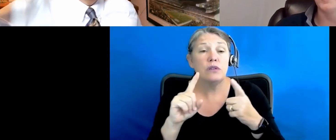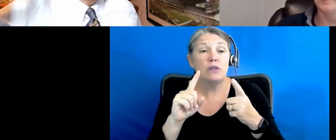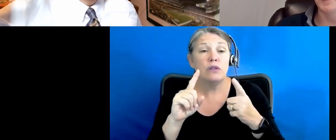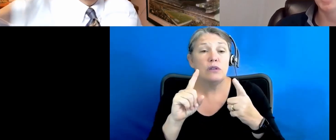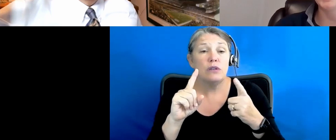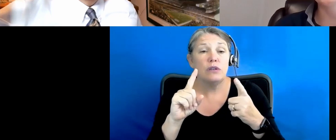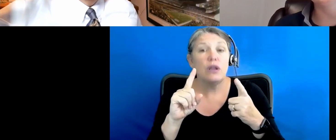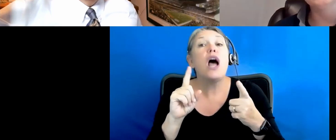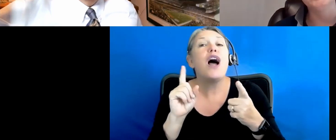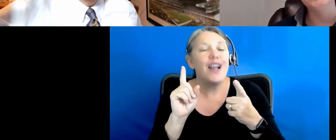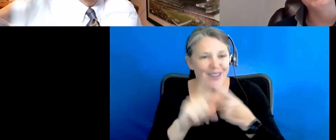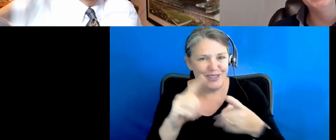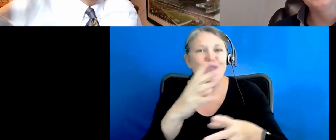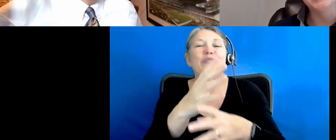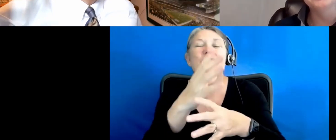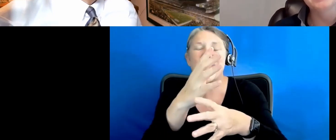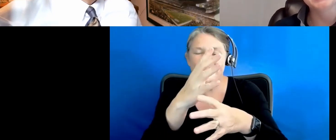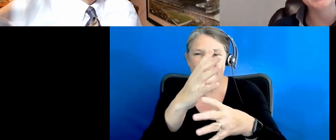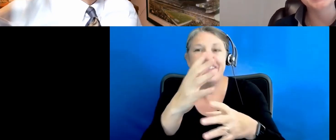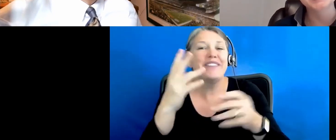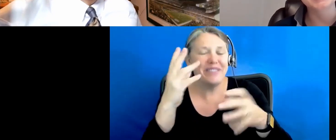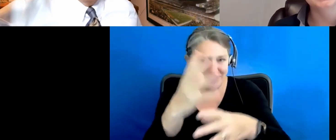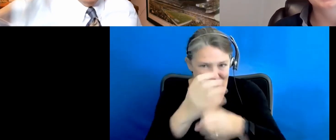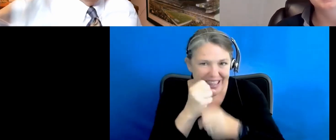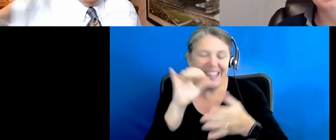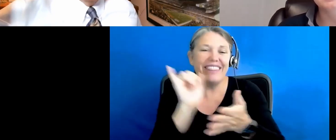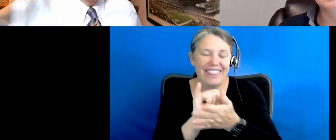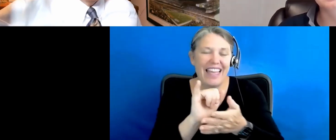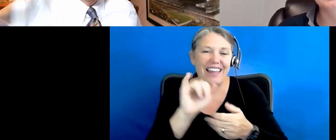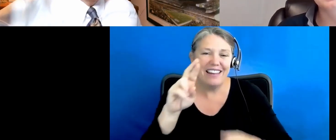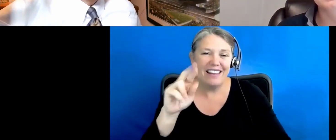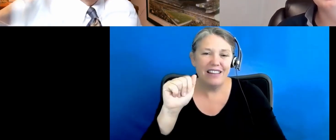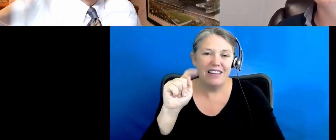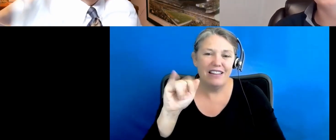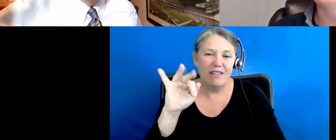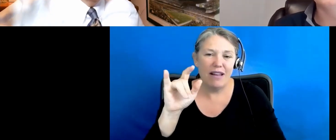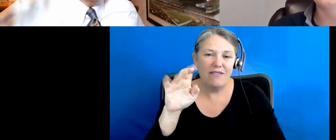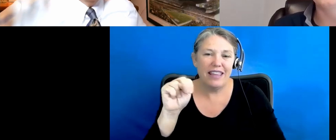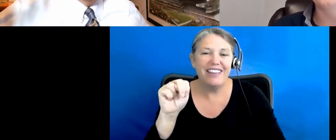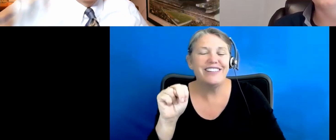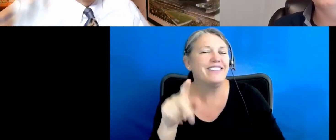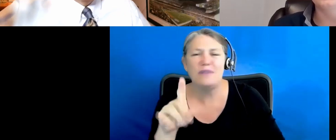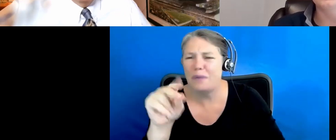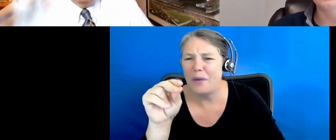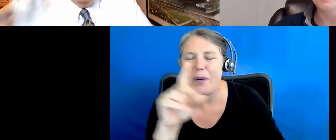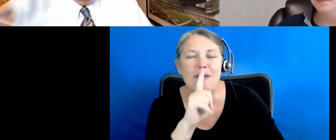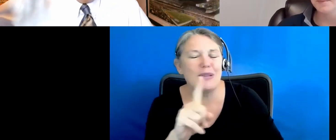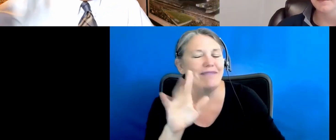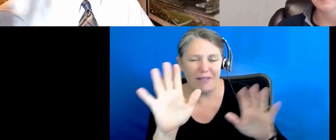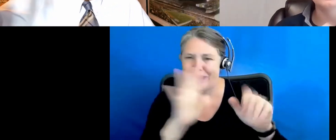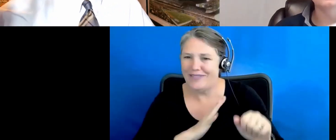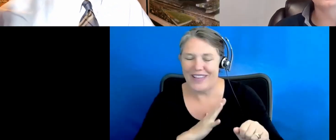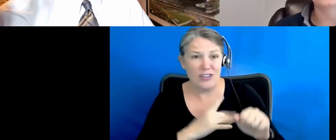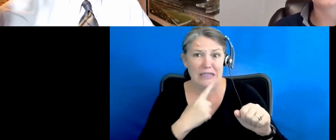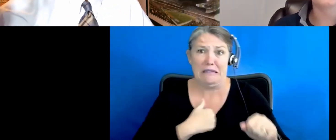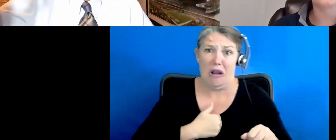seek its ratification? Sorry, that's a mouthful. I hope that made sense. No, absolutely. So Jordan, nearly 2 decades ago,